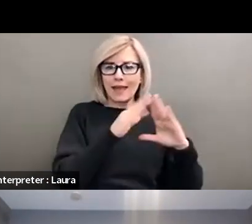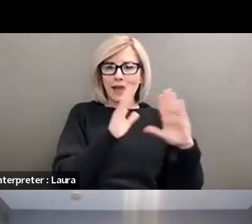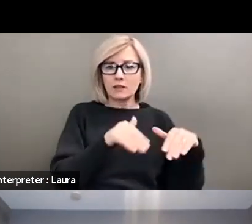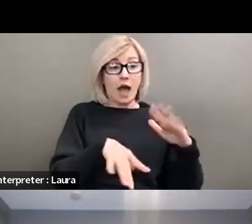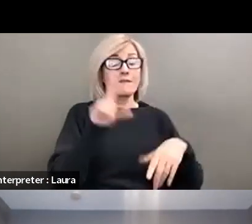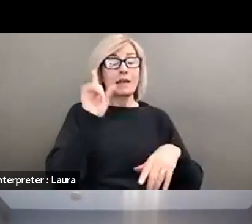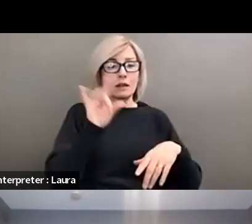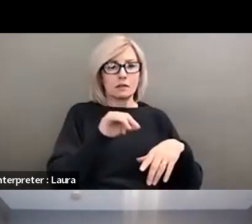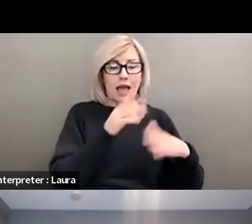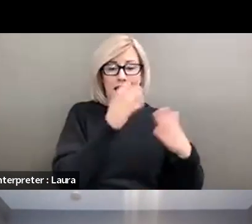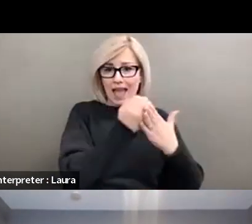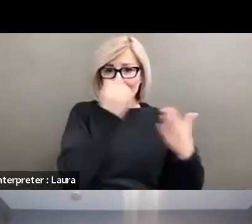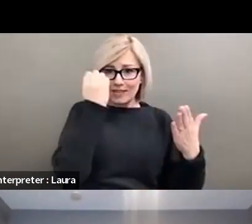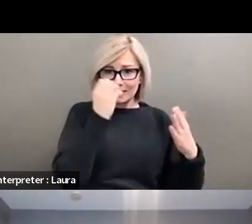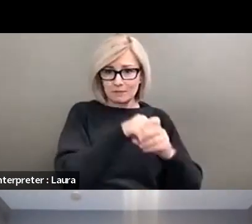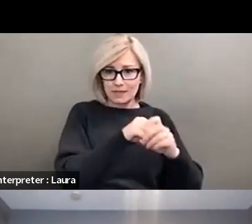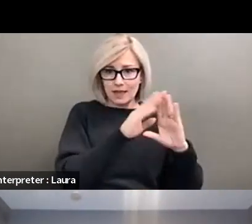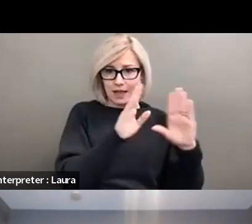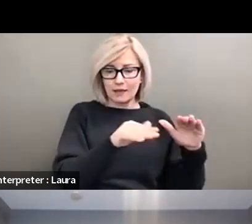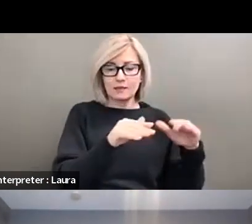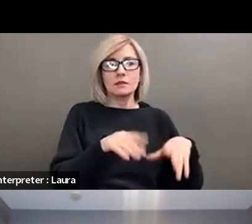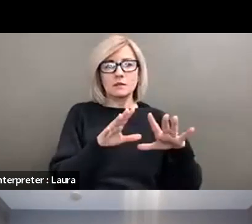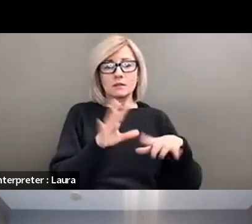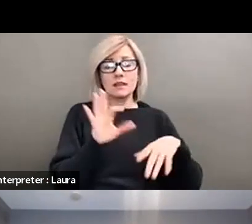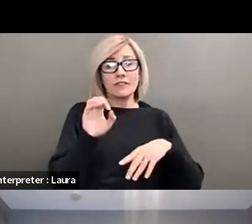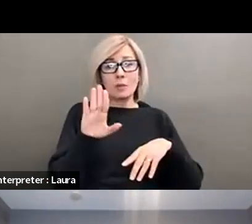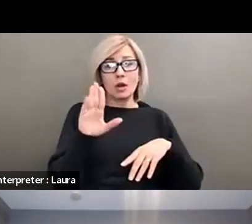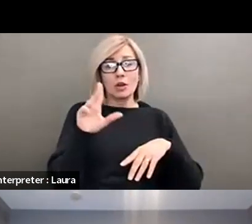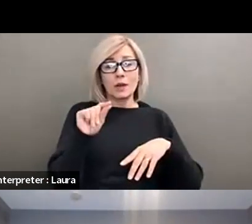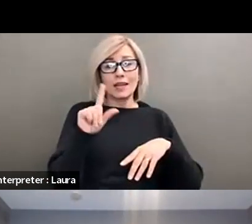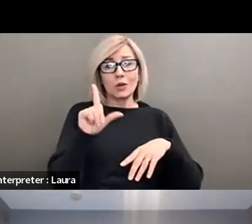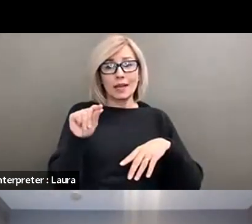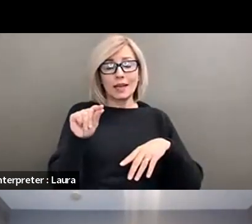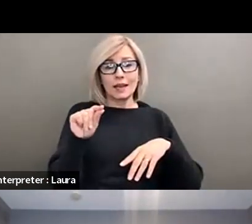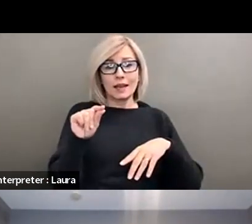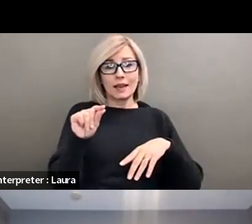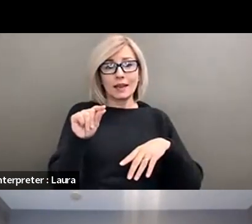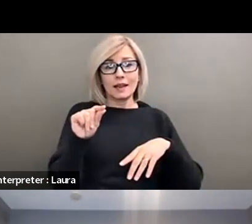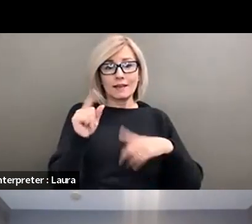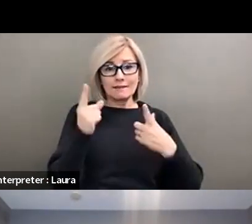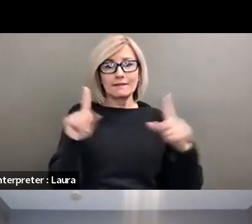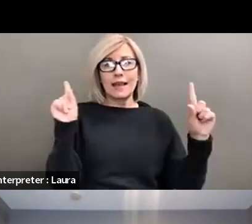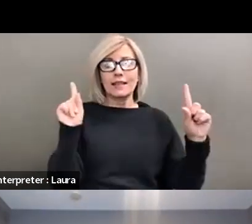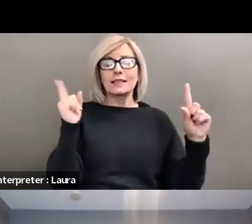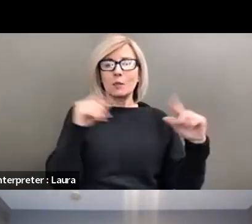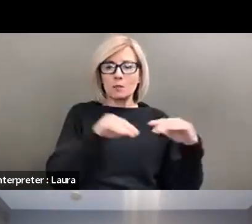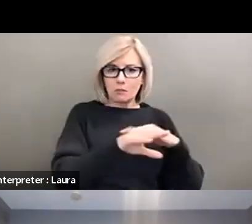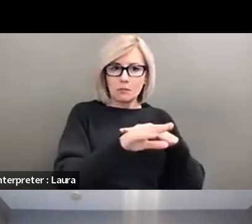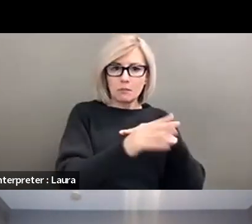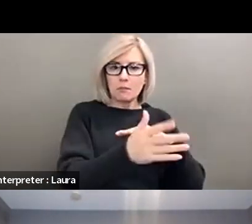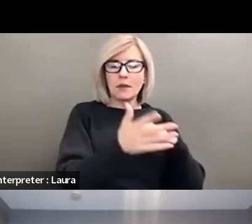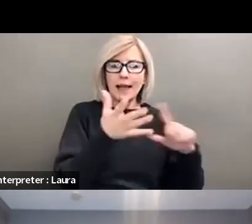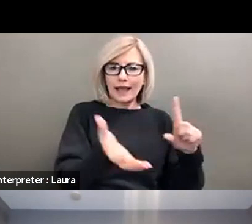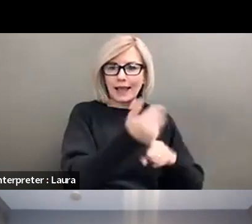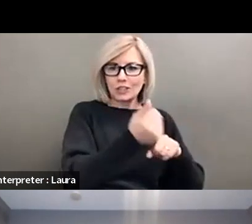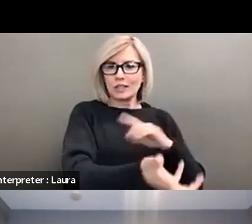was at the house. I had to get evidence of this. Long story short, about February 2020, I finally got someone to go in and catch him there